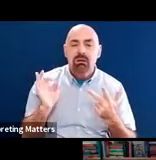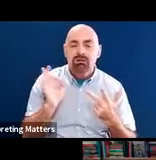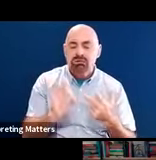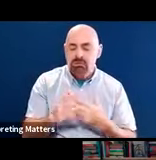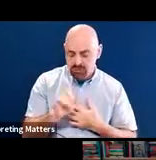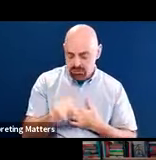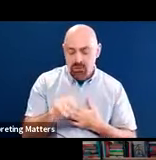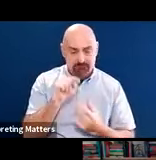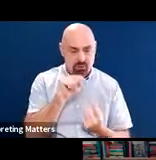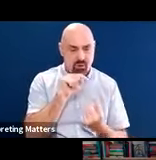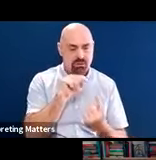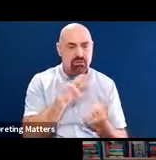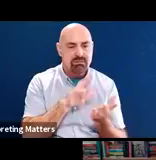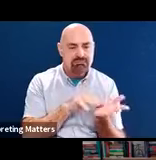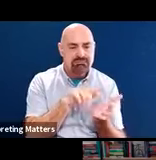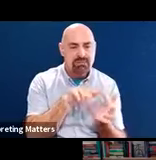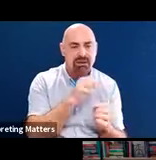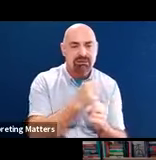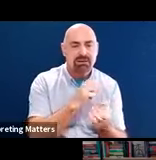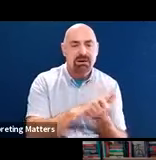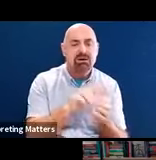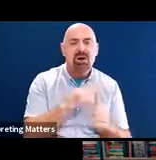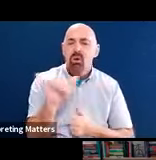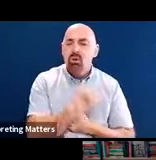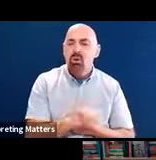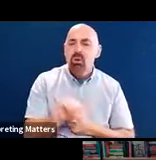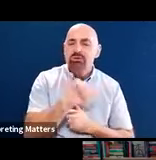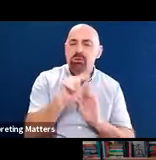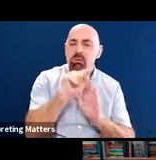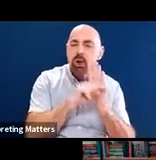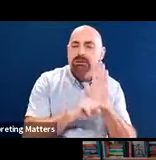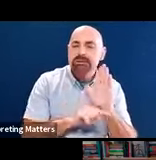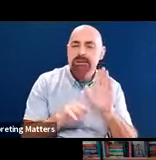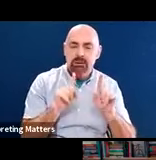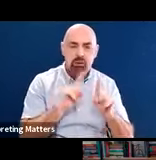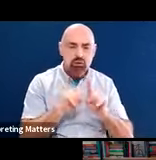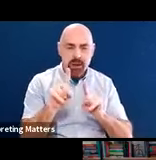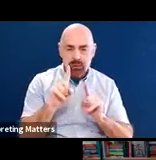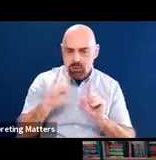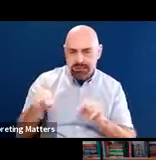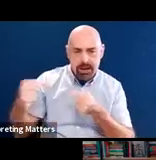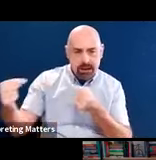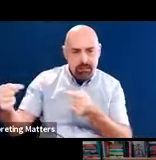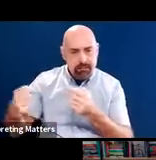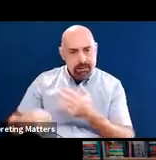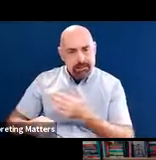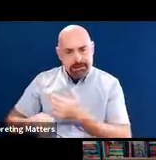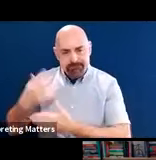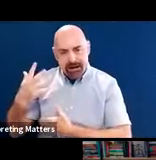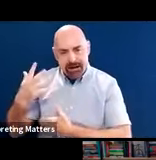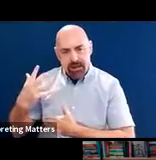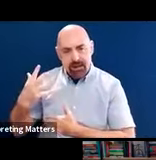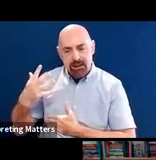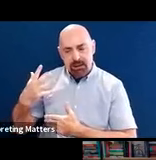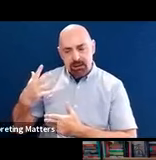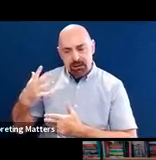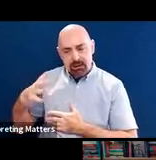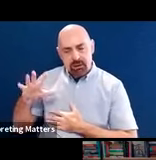also for Megha, which policies are being looked at to tackle developing countries exploiting white collar